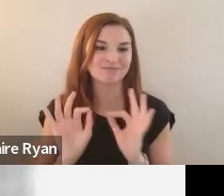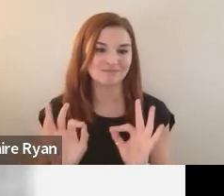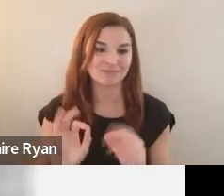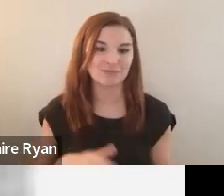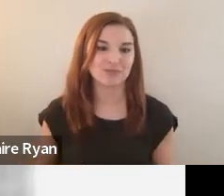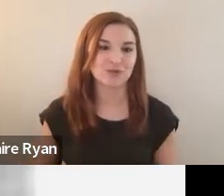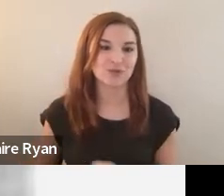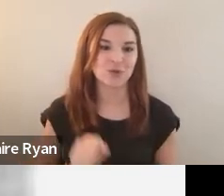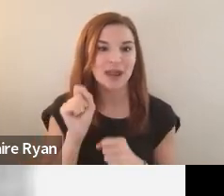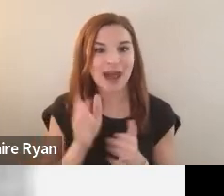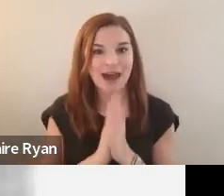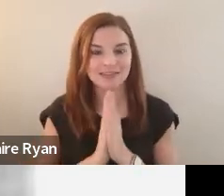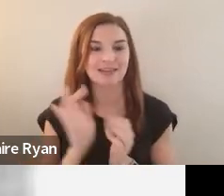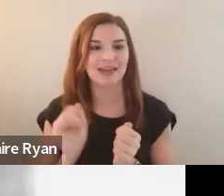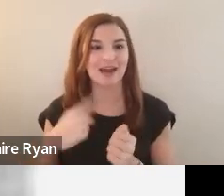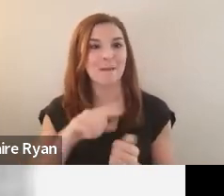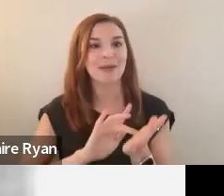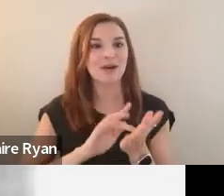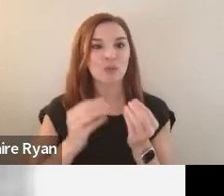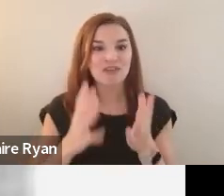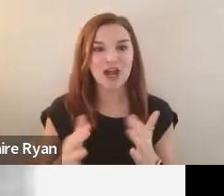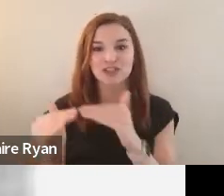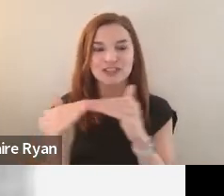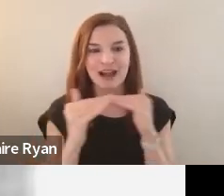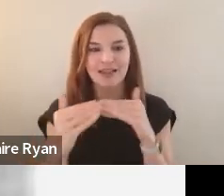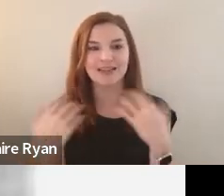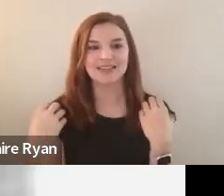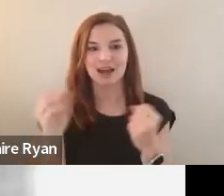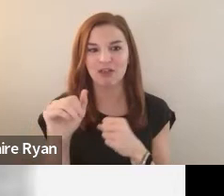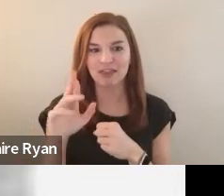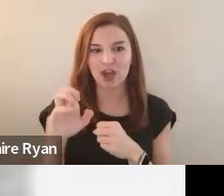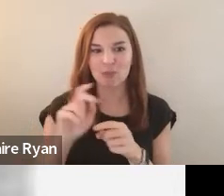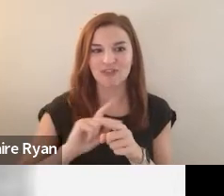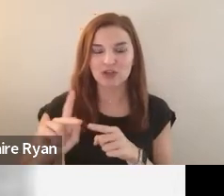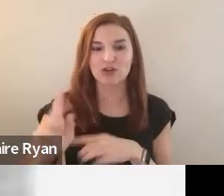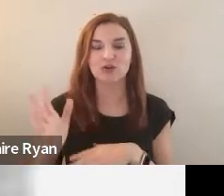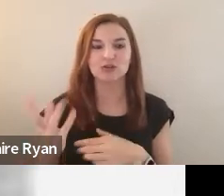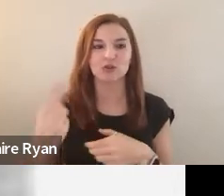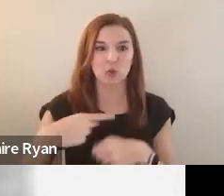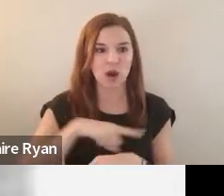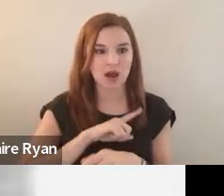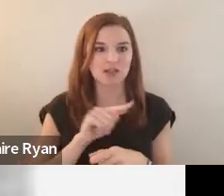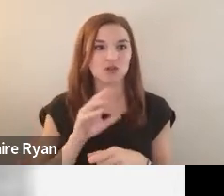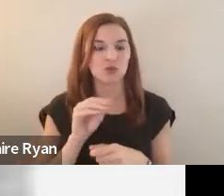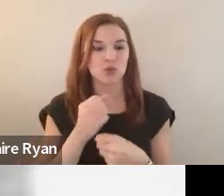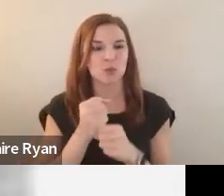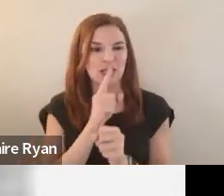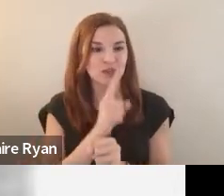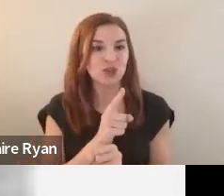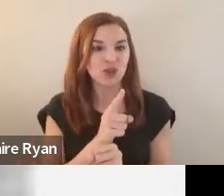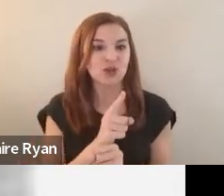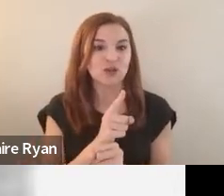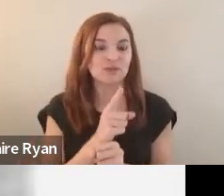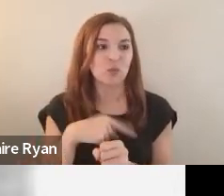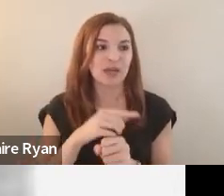development, whether they're deaf or hearing. This is something that they deserve. And medical providers and colleagues and